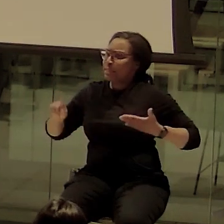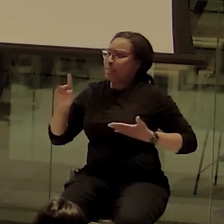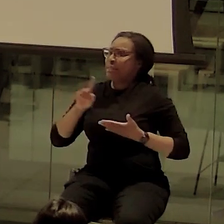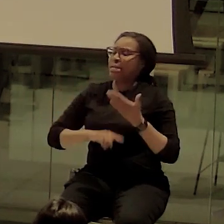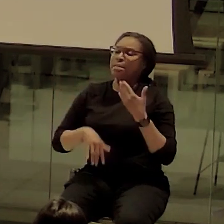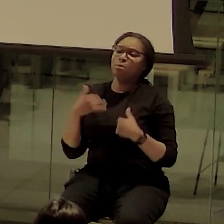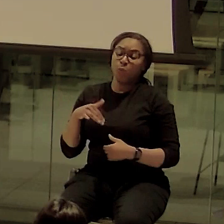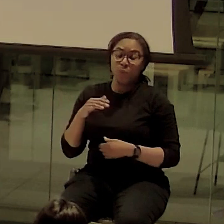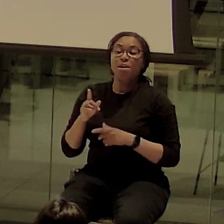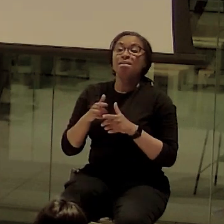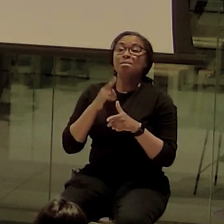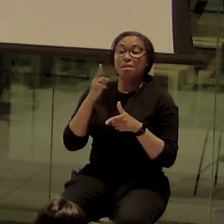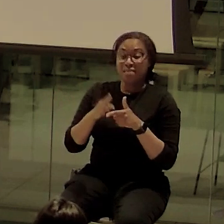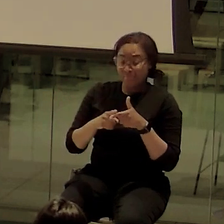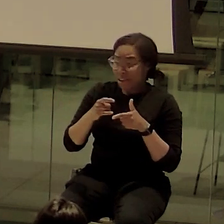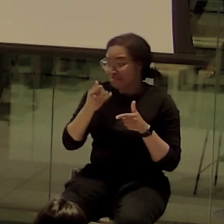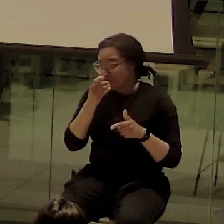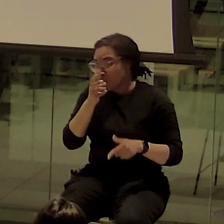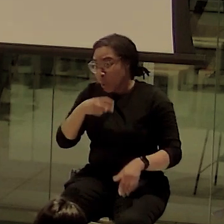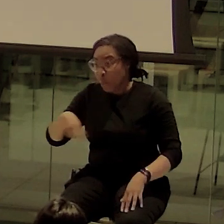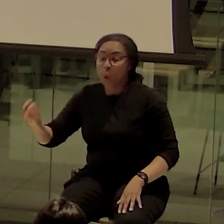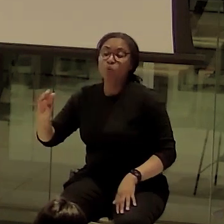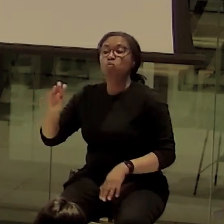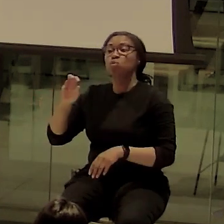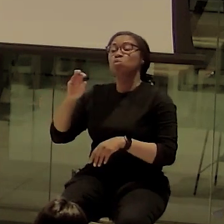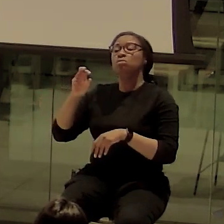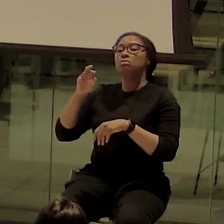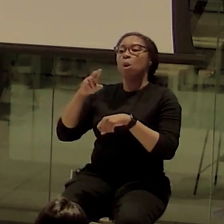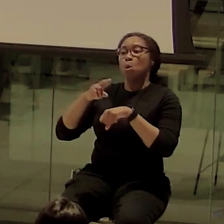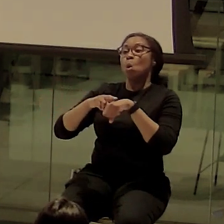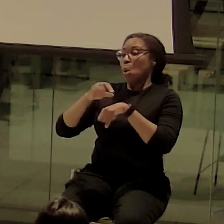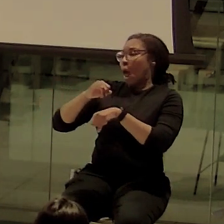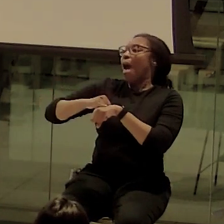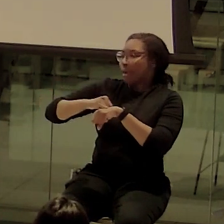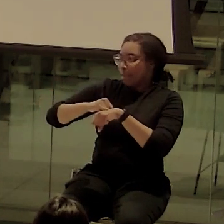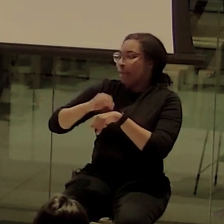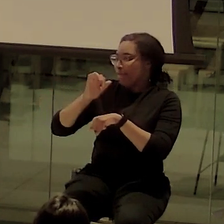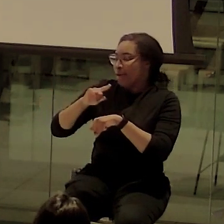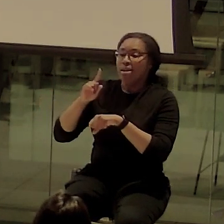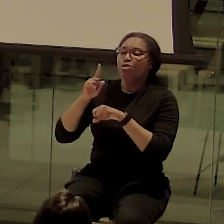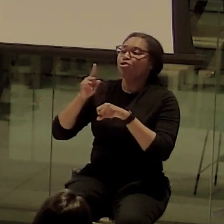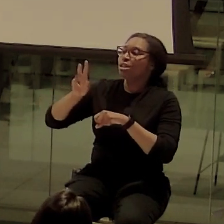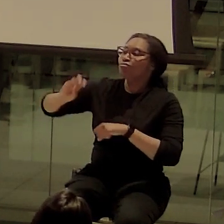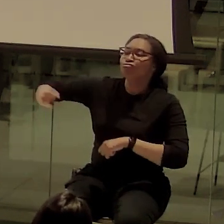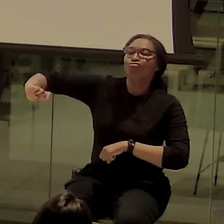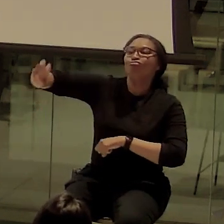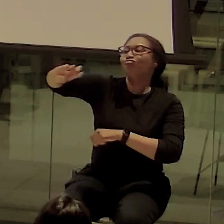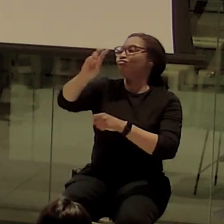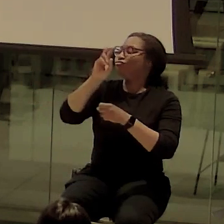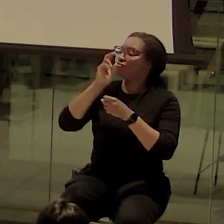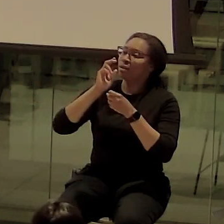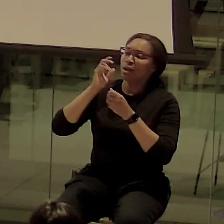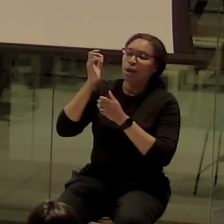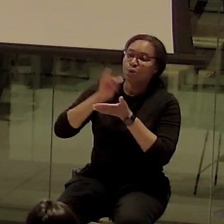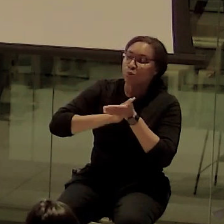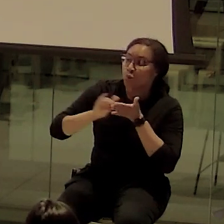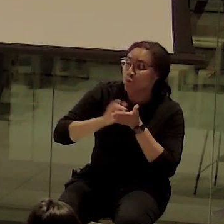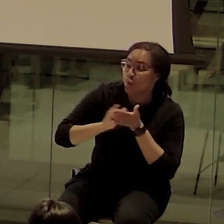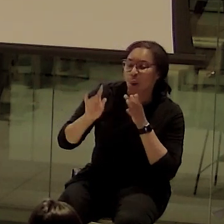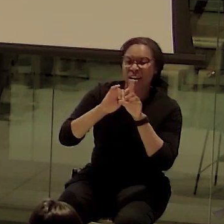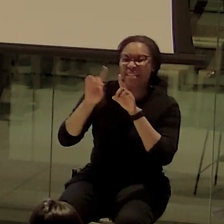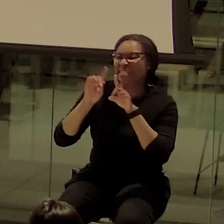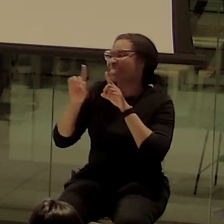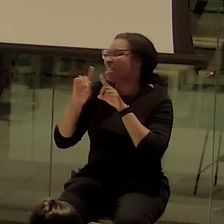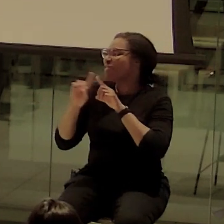Rhode Island School of Design to study art. And after that, she's going around New York and she's showing different curators and galleries her these